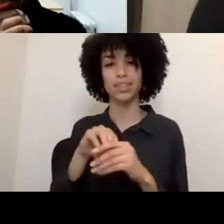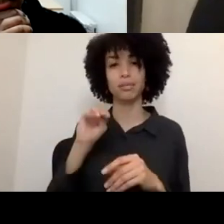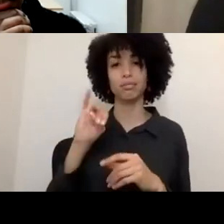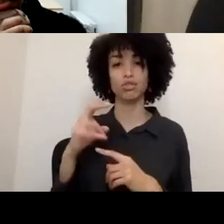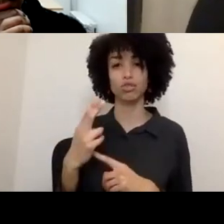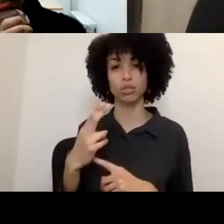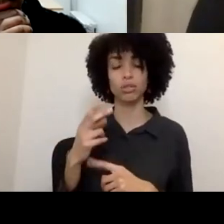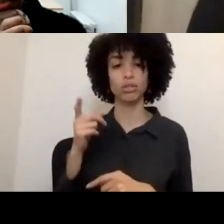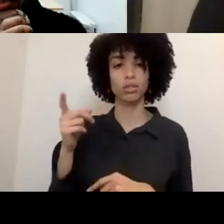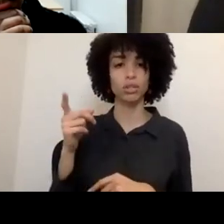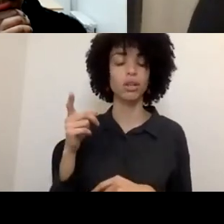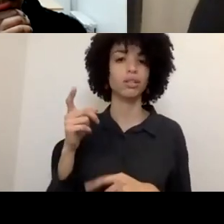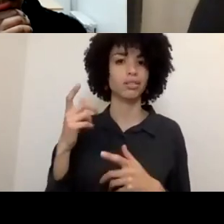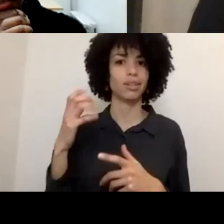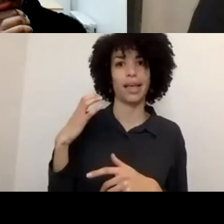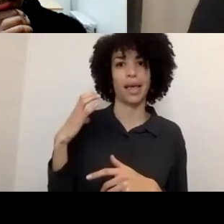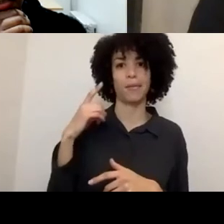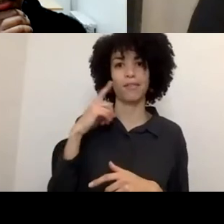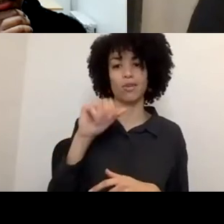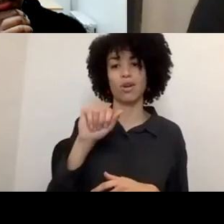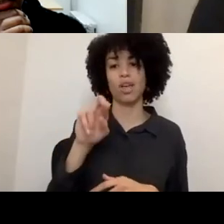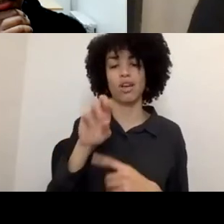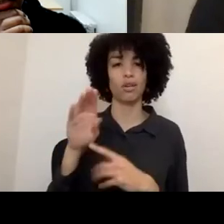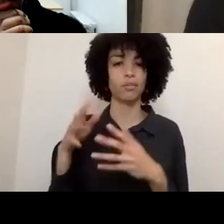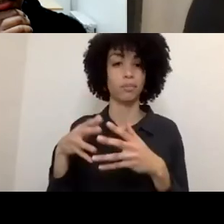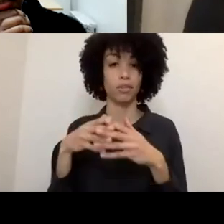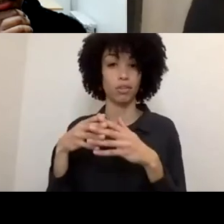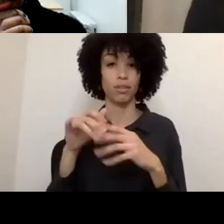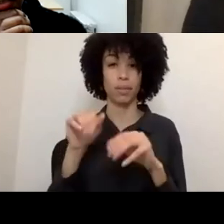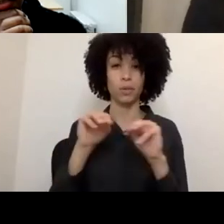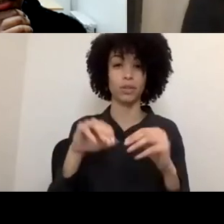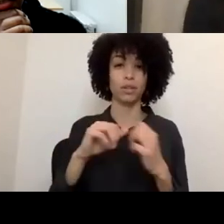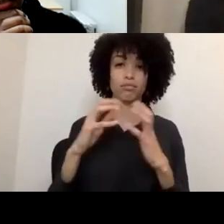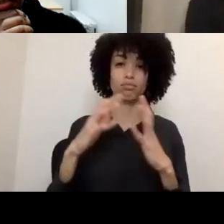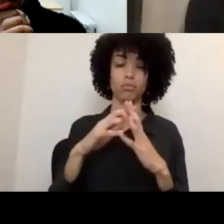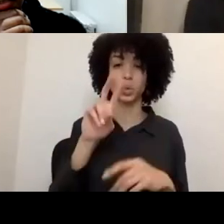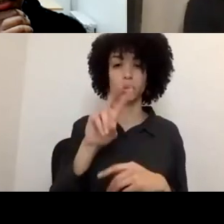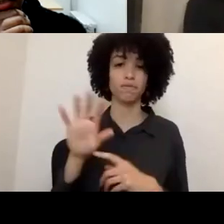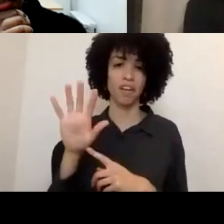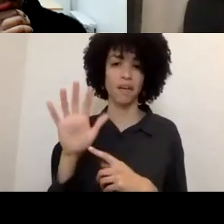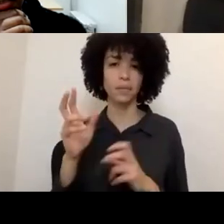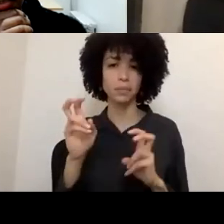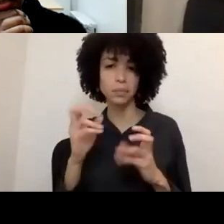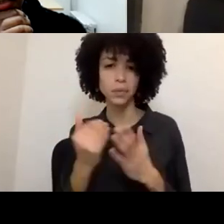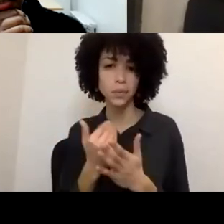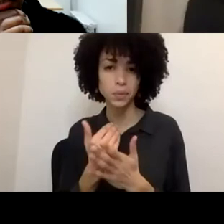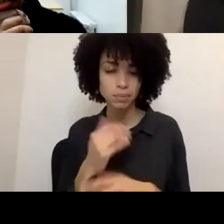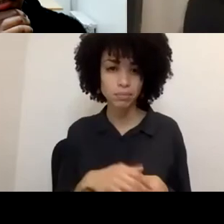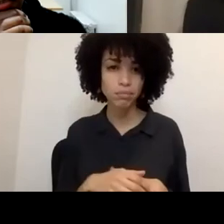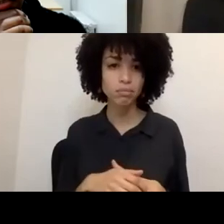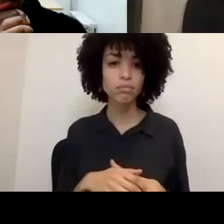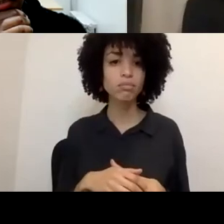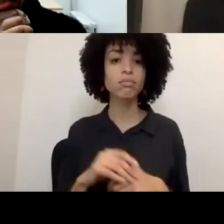Arab America. The museum was founded in 2005, so we're relatively new. We are the first and